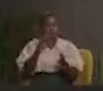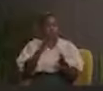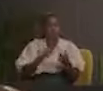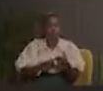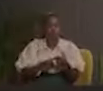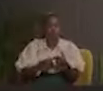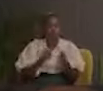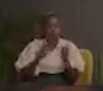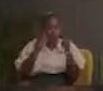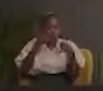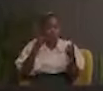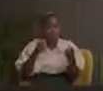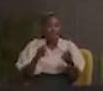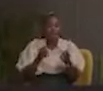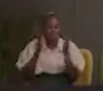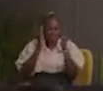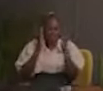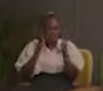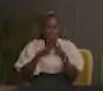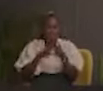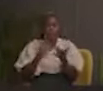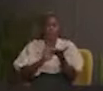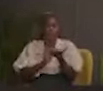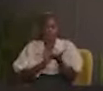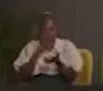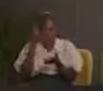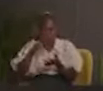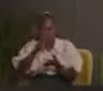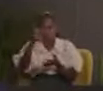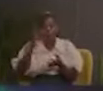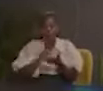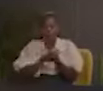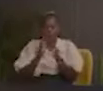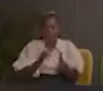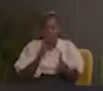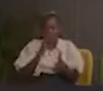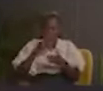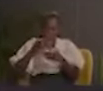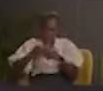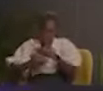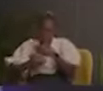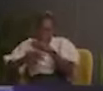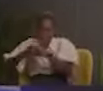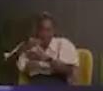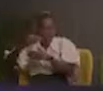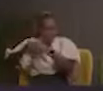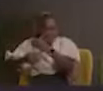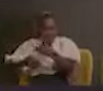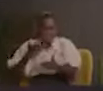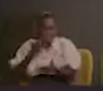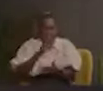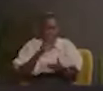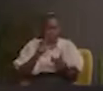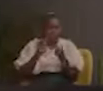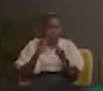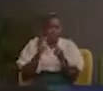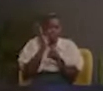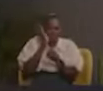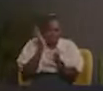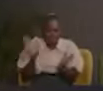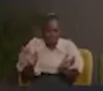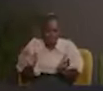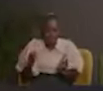building themselves to learn the ways of God. Because the journey of the believer is gradual, it is progressive. There is no embarrassment. We are